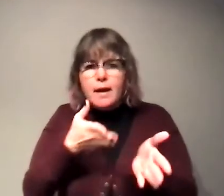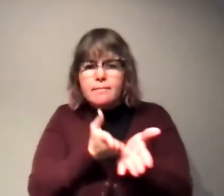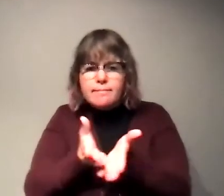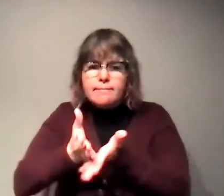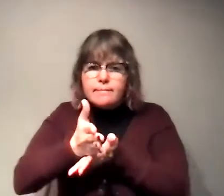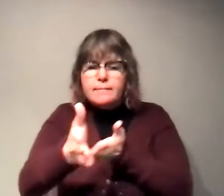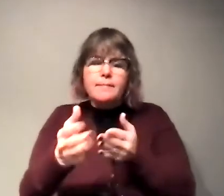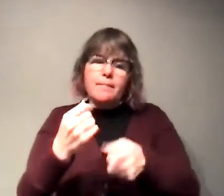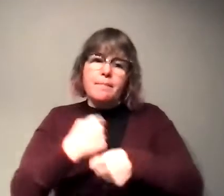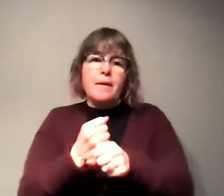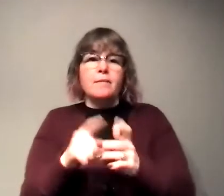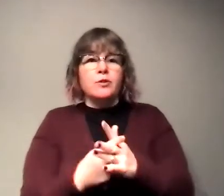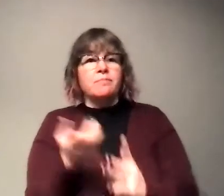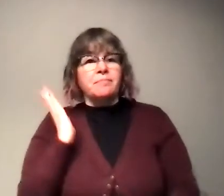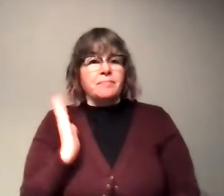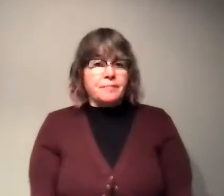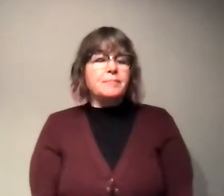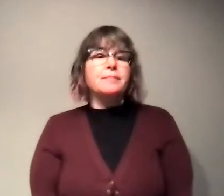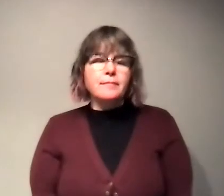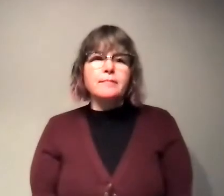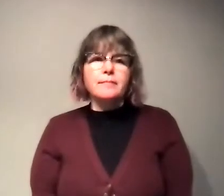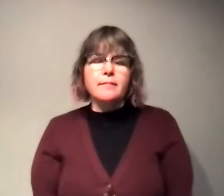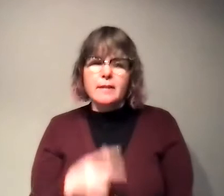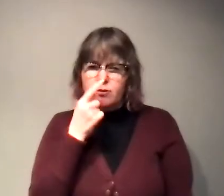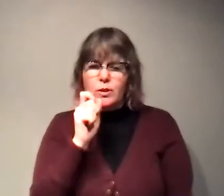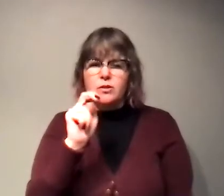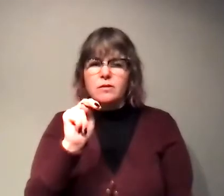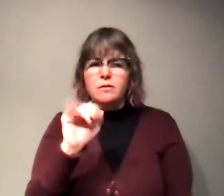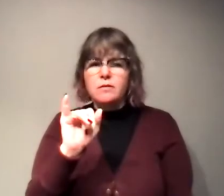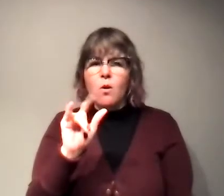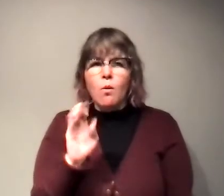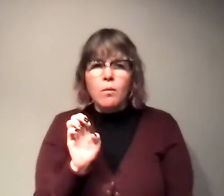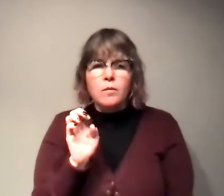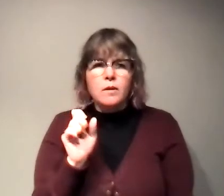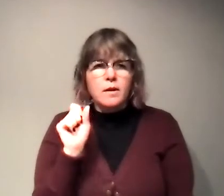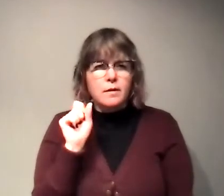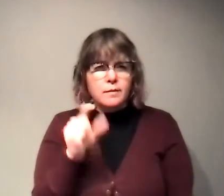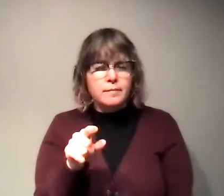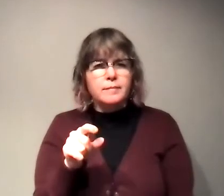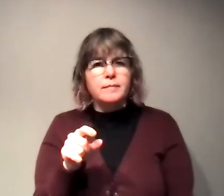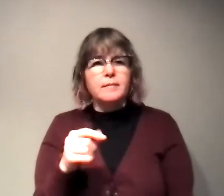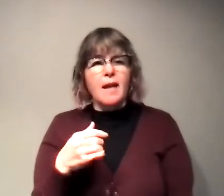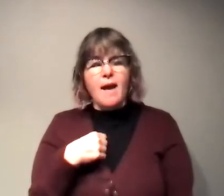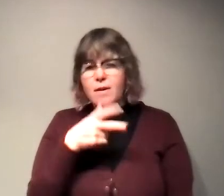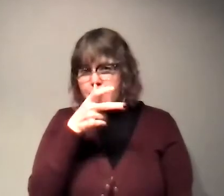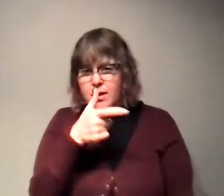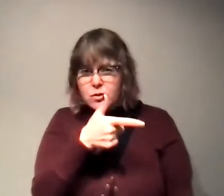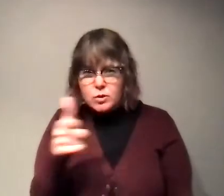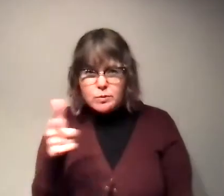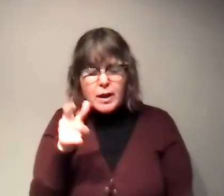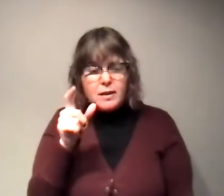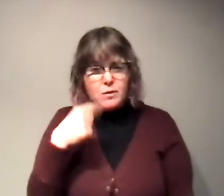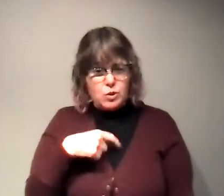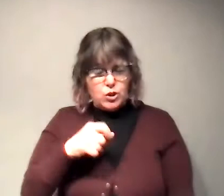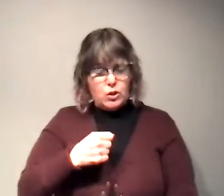form. Awesome. We've got an interesting question from Nicole. Are there any pesticides that should be avoided